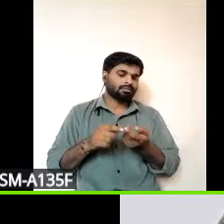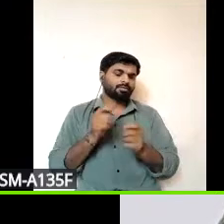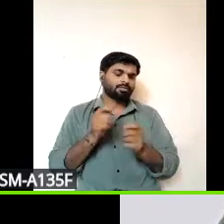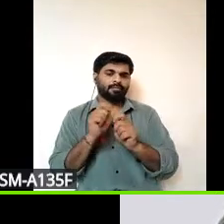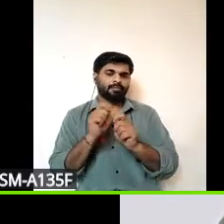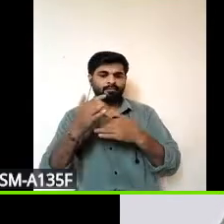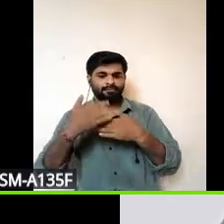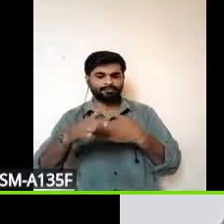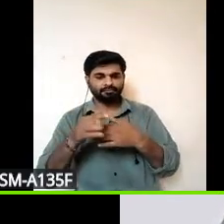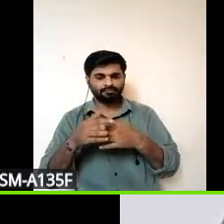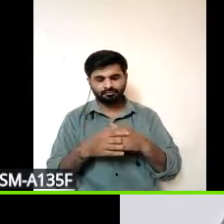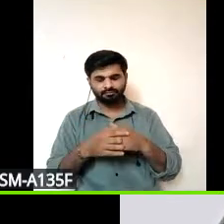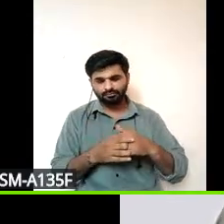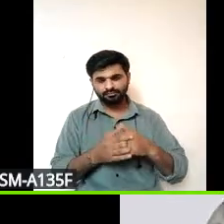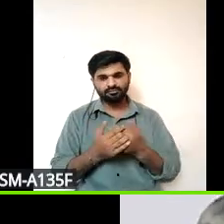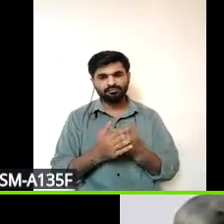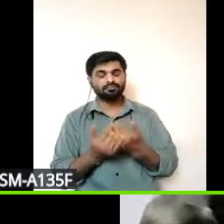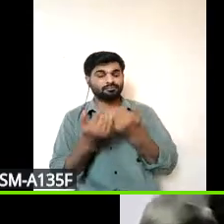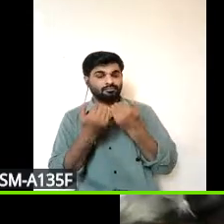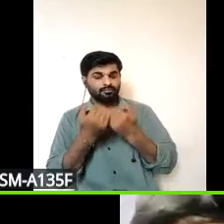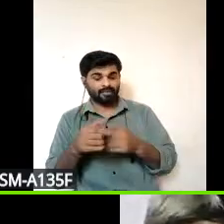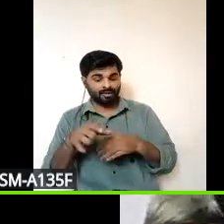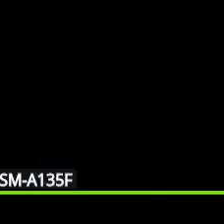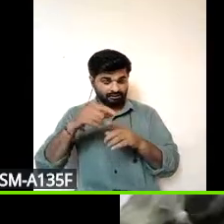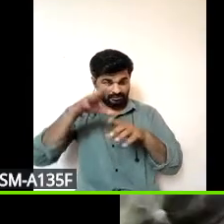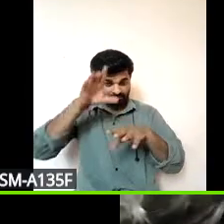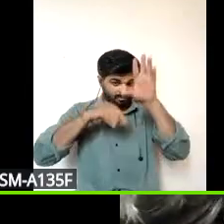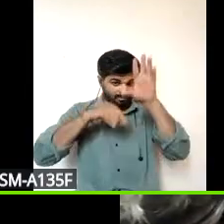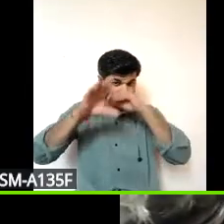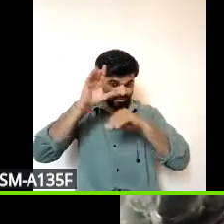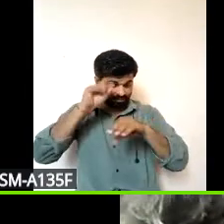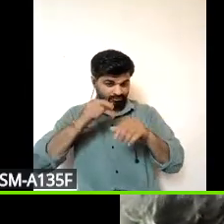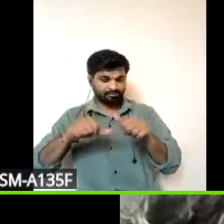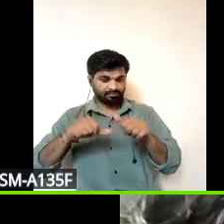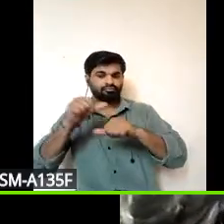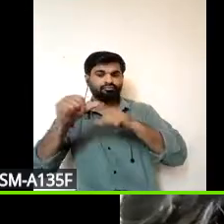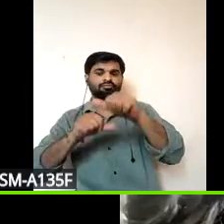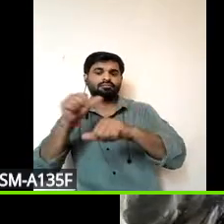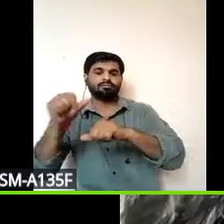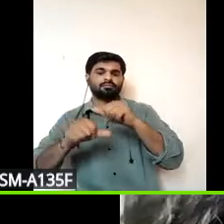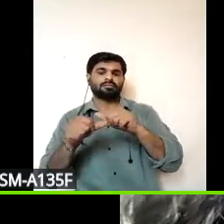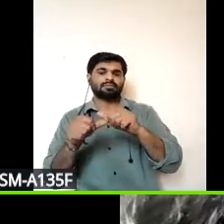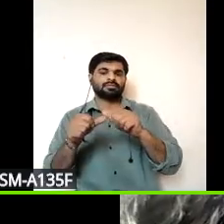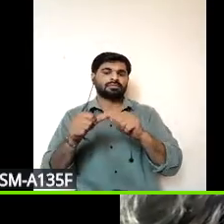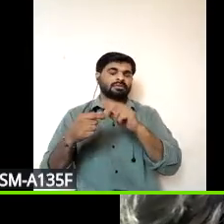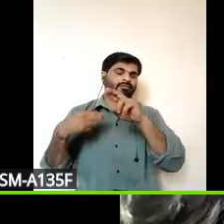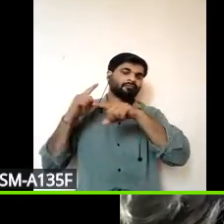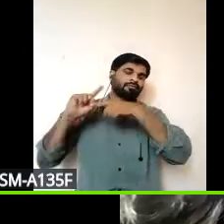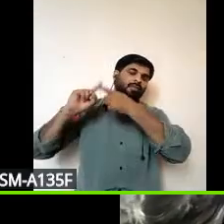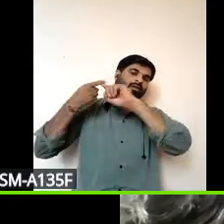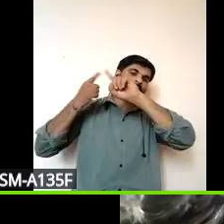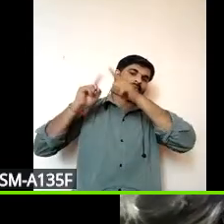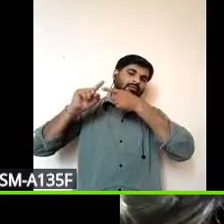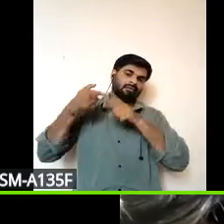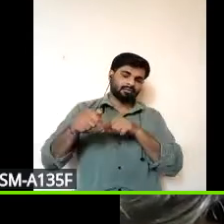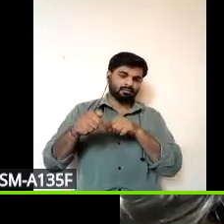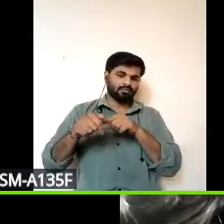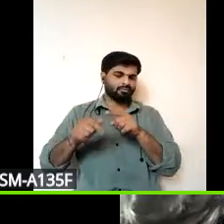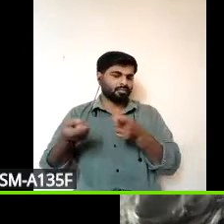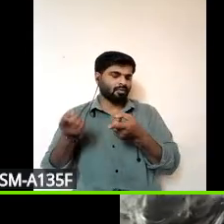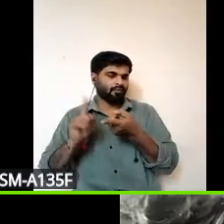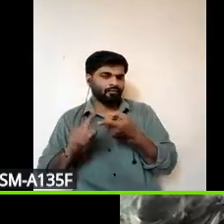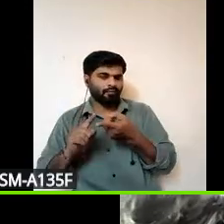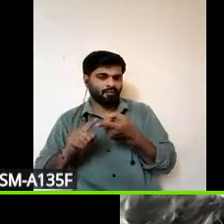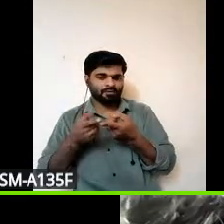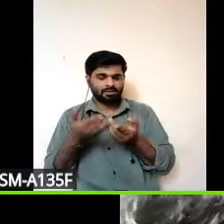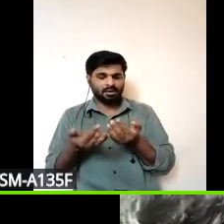And we think that the learning process also shapes a bit from the history of it. So, what was also happening in the sector